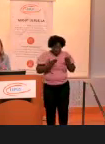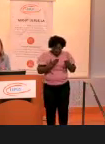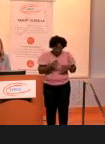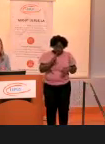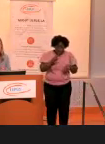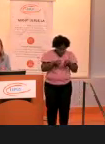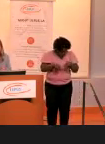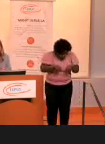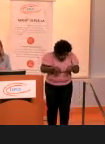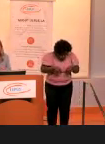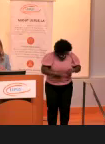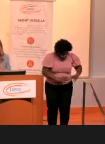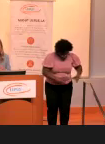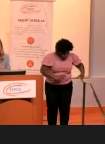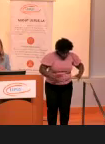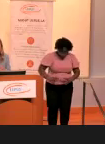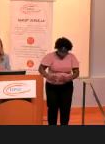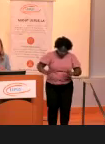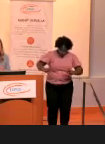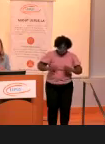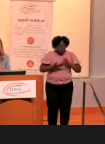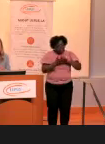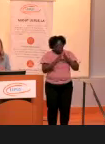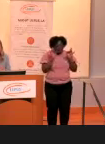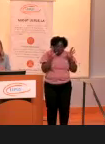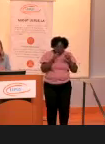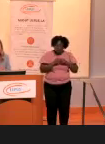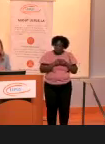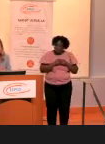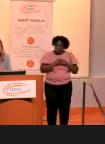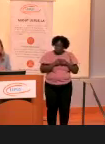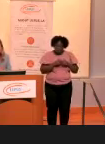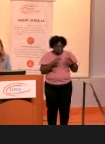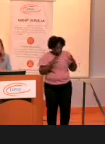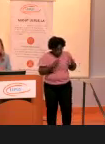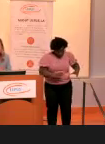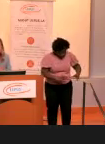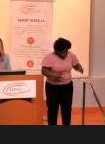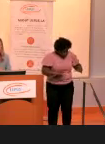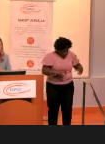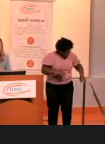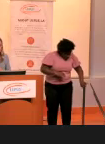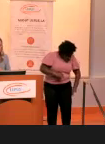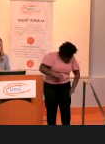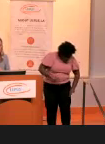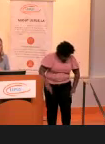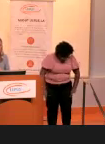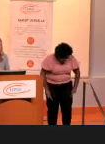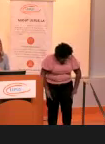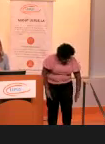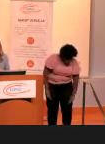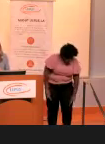swelling. And the leg swelling can get really bad, where you can leave indentations on the legs from the